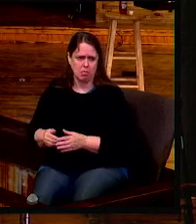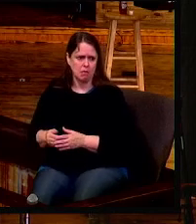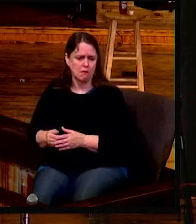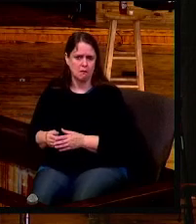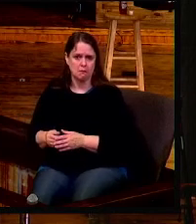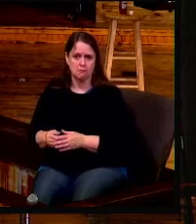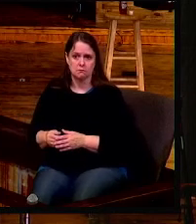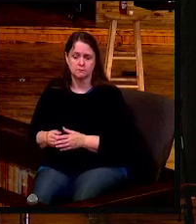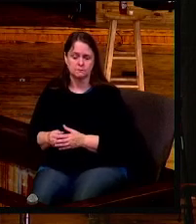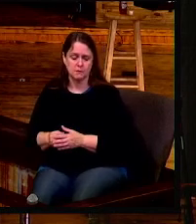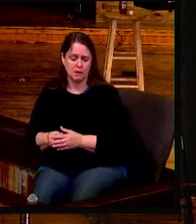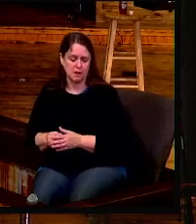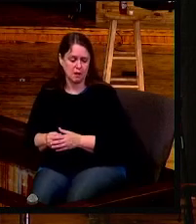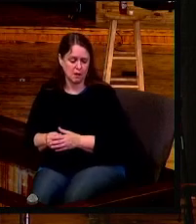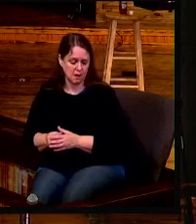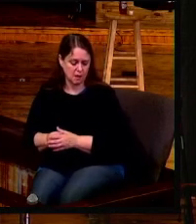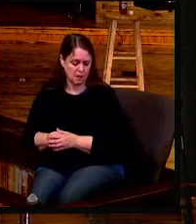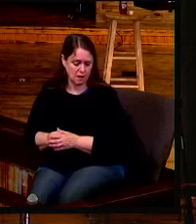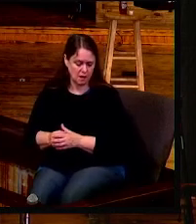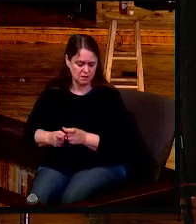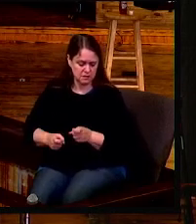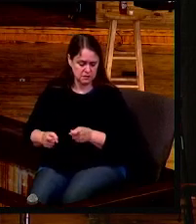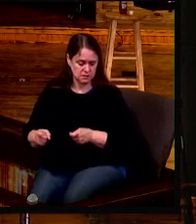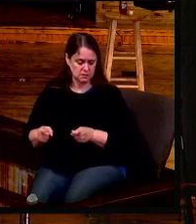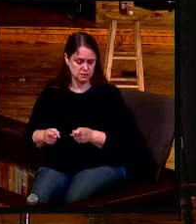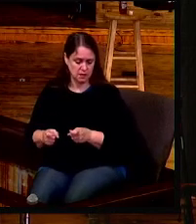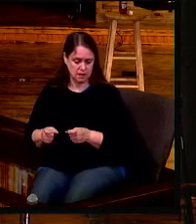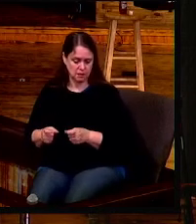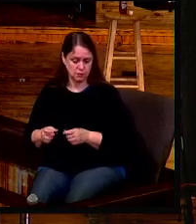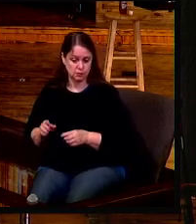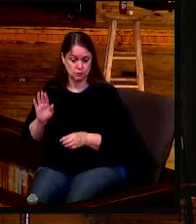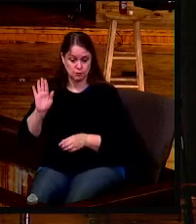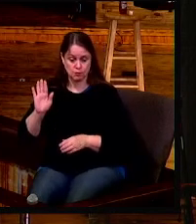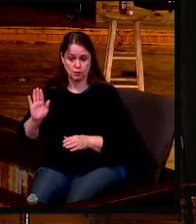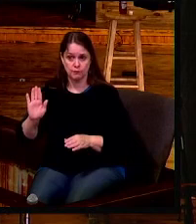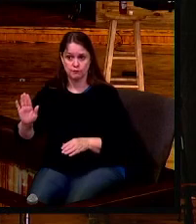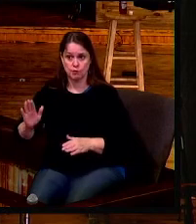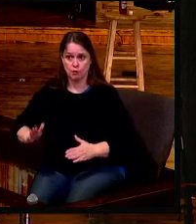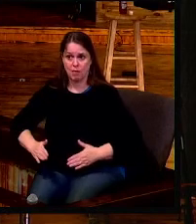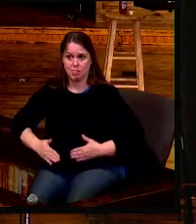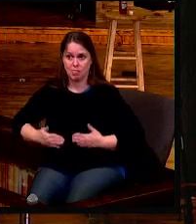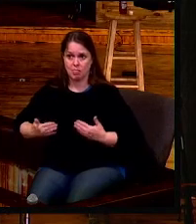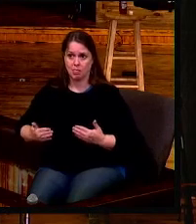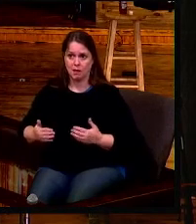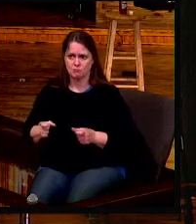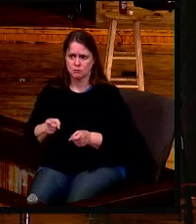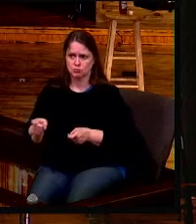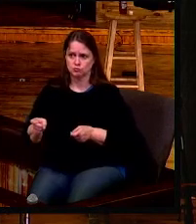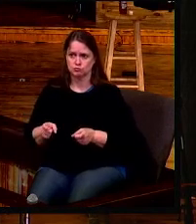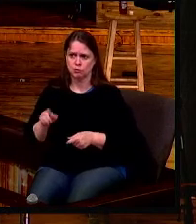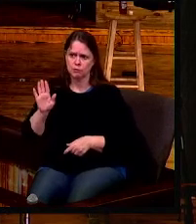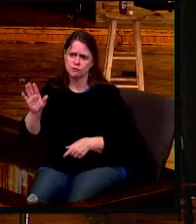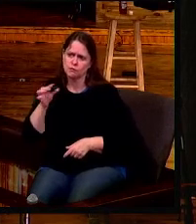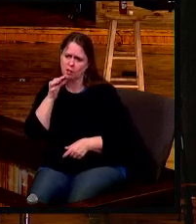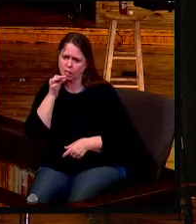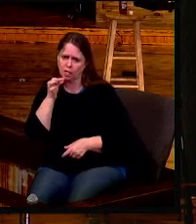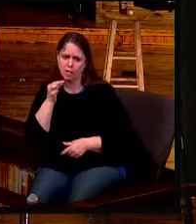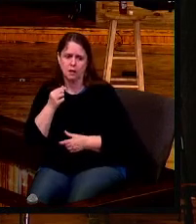Begin to take control of your life by taking control of your tongue. The problem with that lies in James.